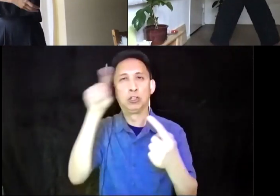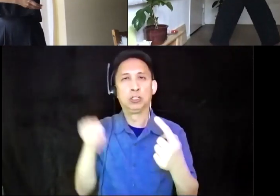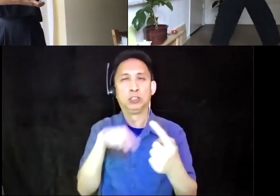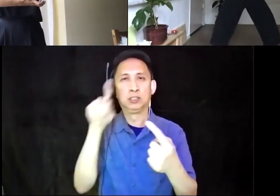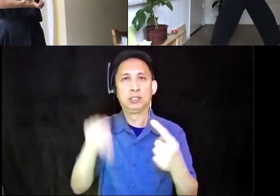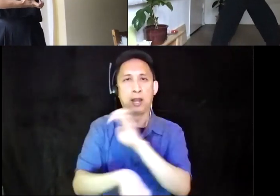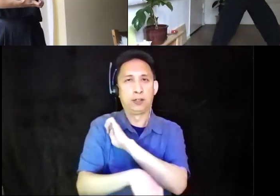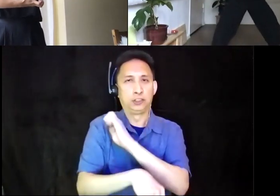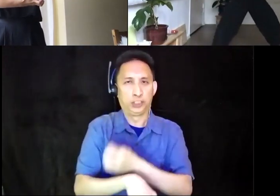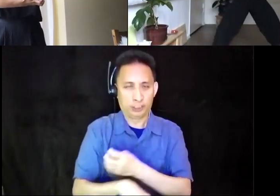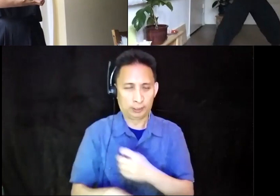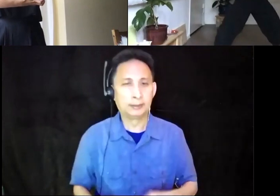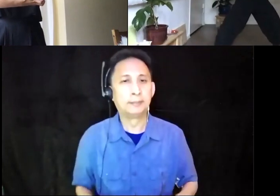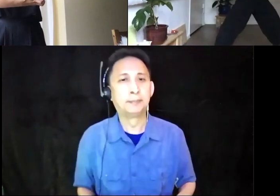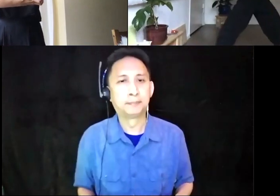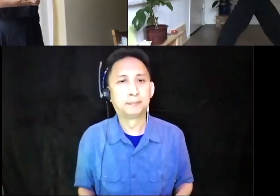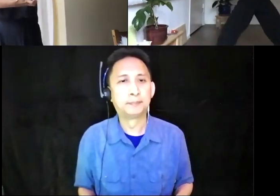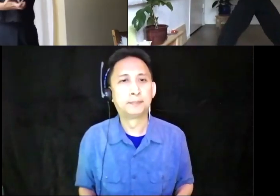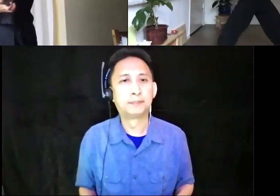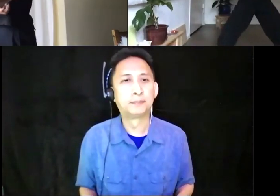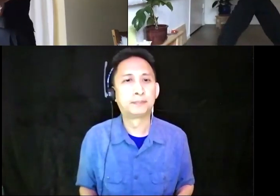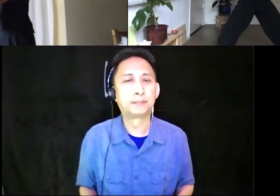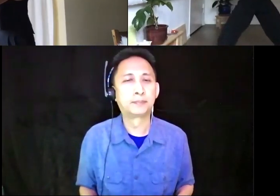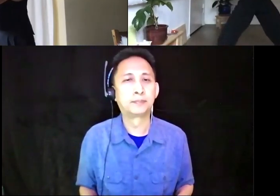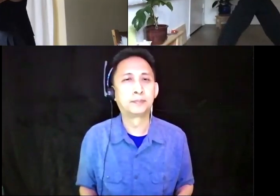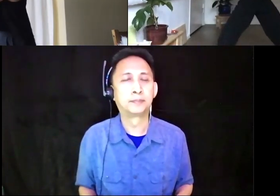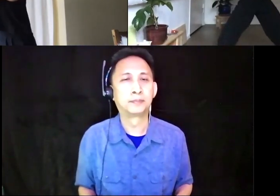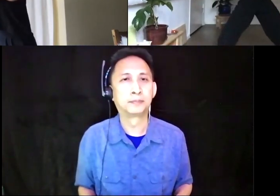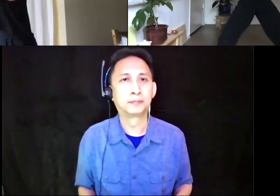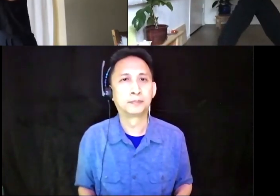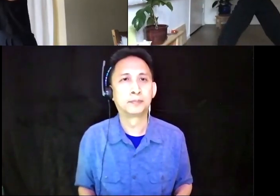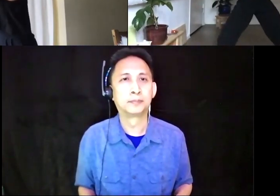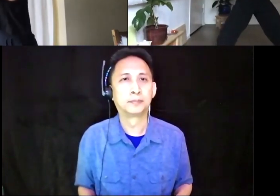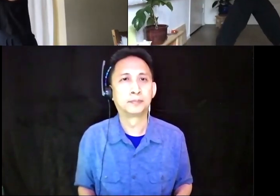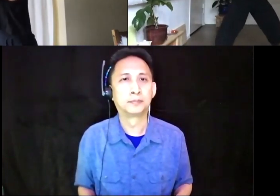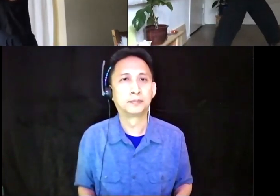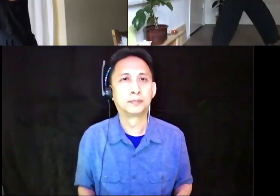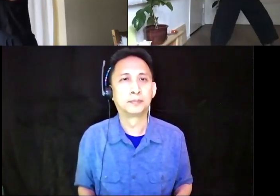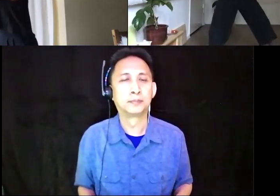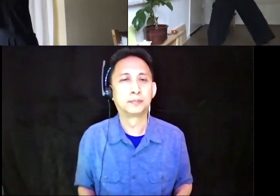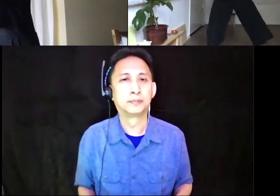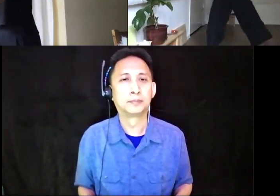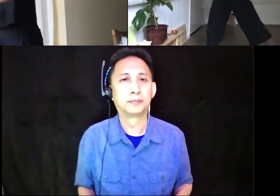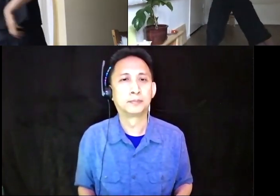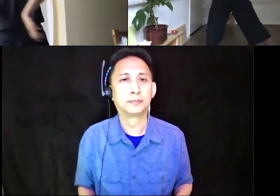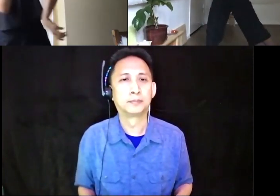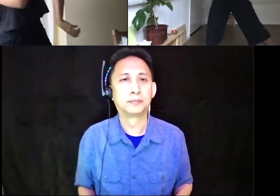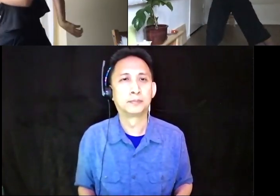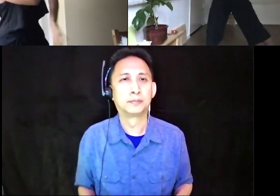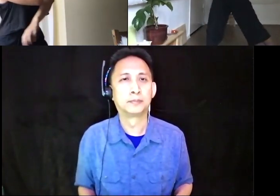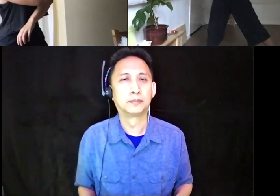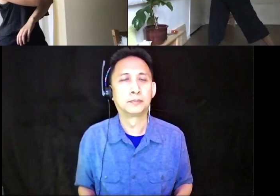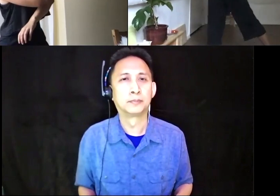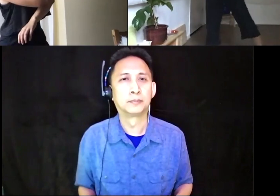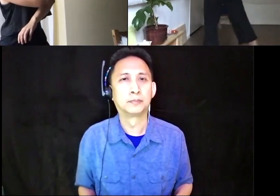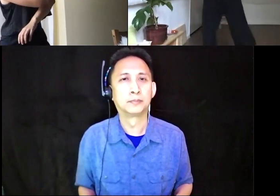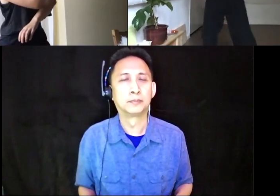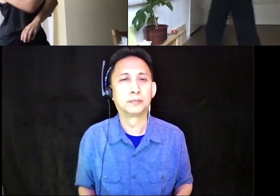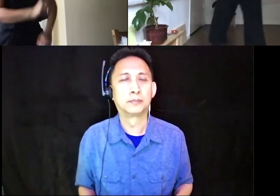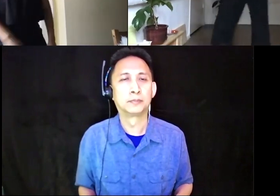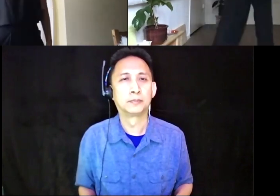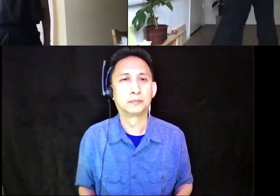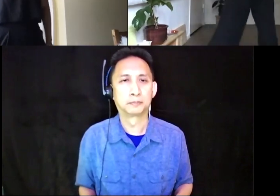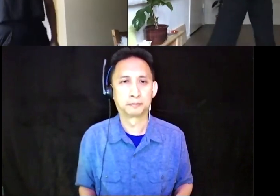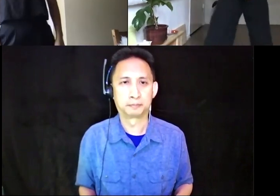The spiraling energy, twisting from one side to the other.